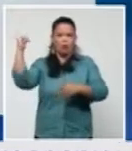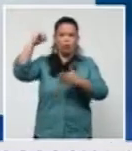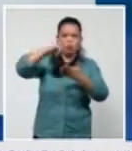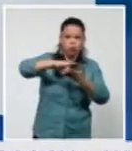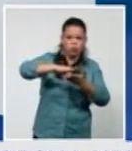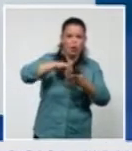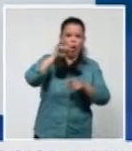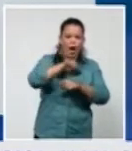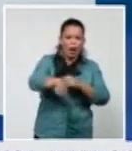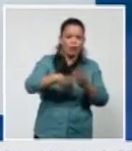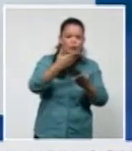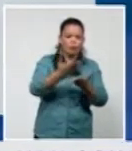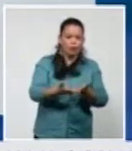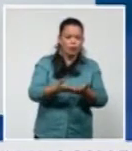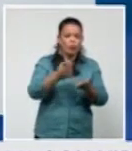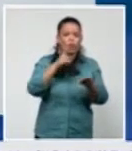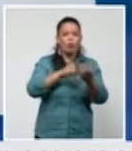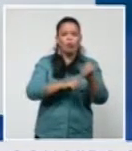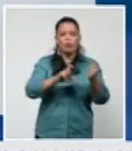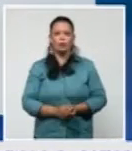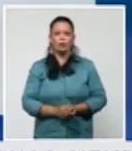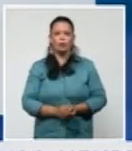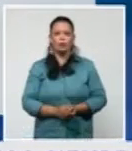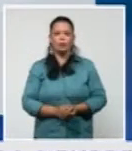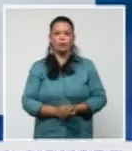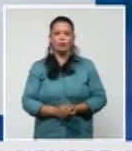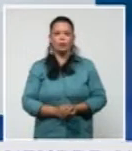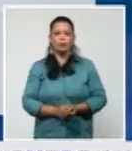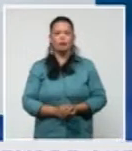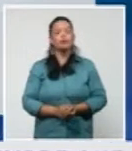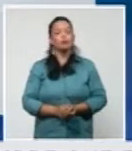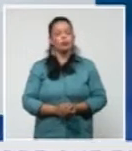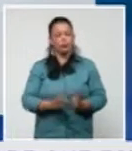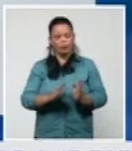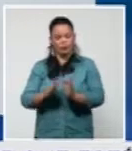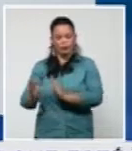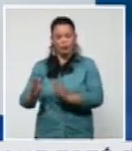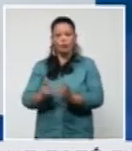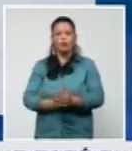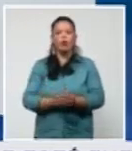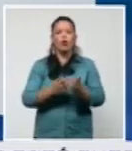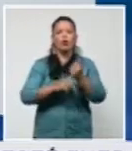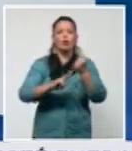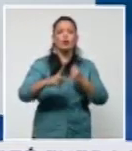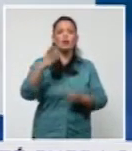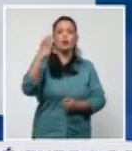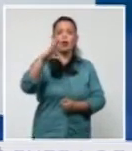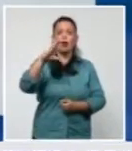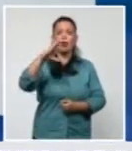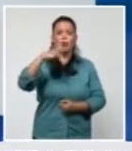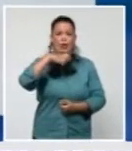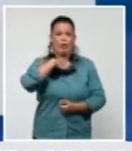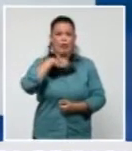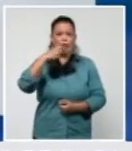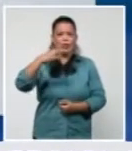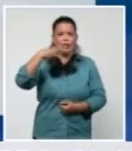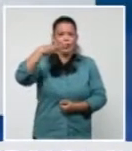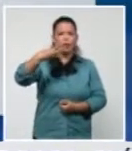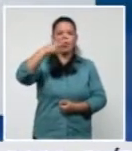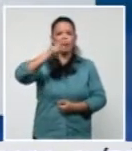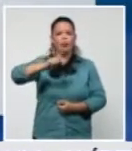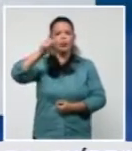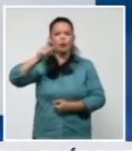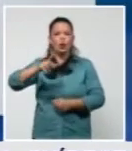all belong to the municipality of Morón, and the 3 imported cases from Camagüey belong to the municipalities